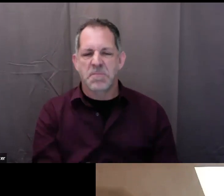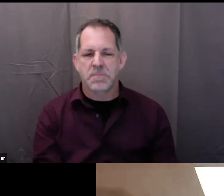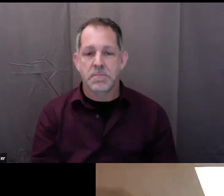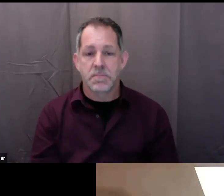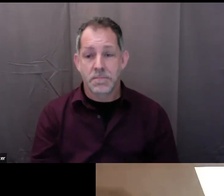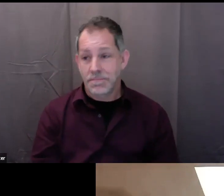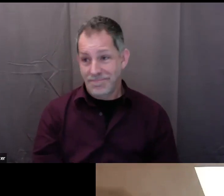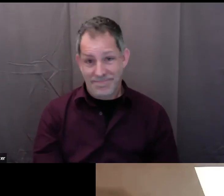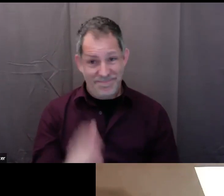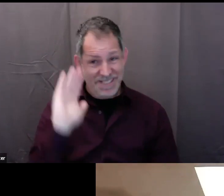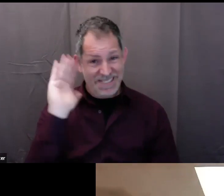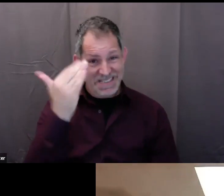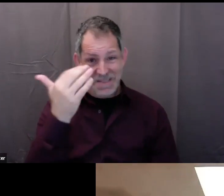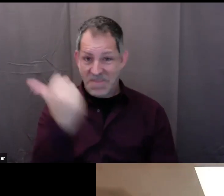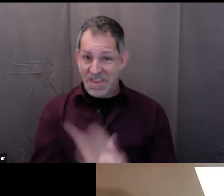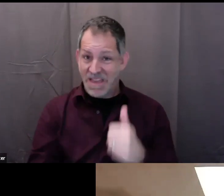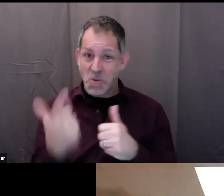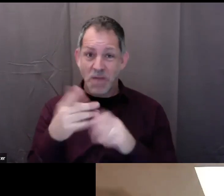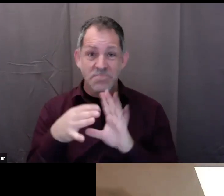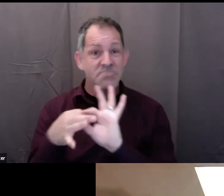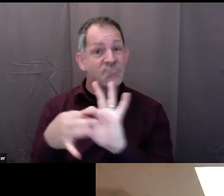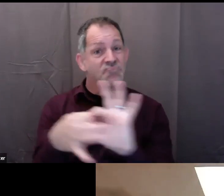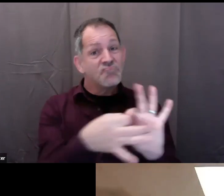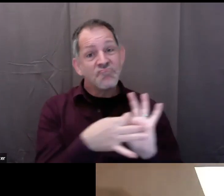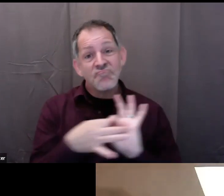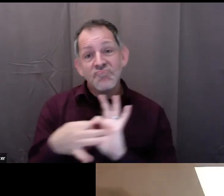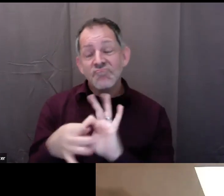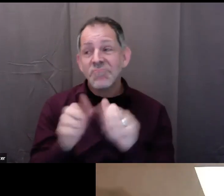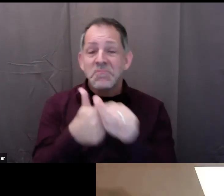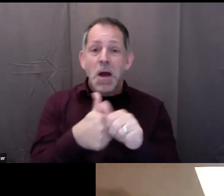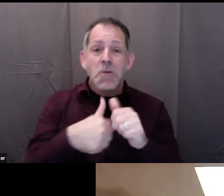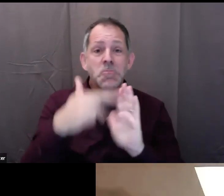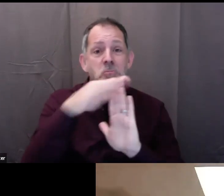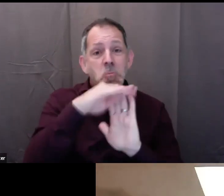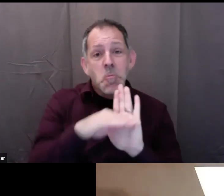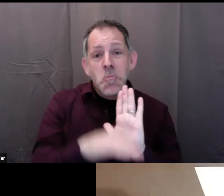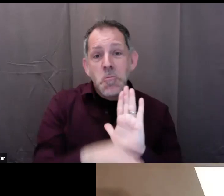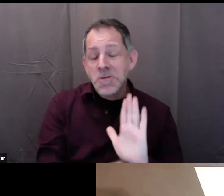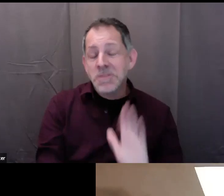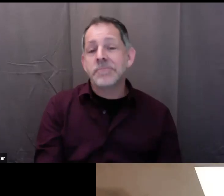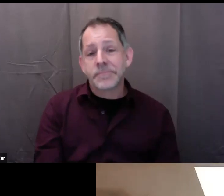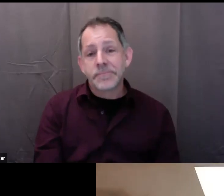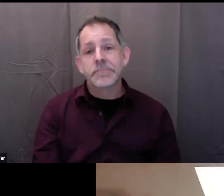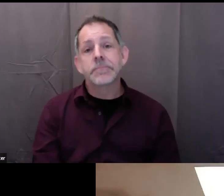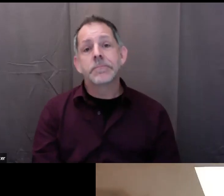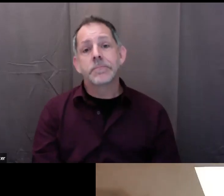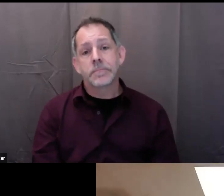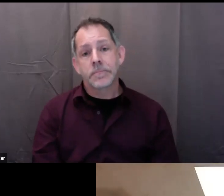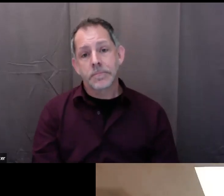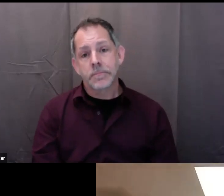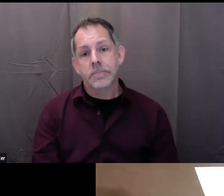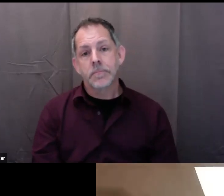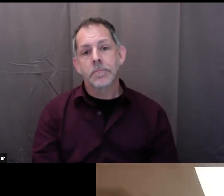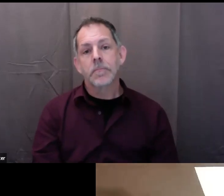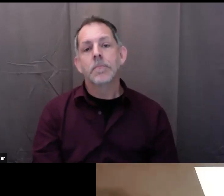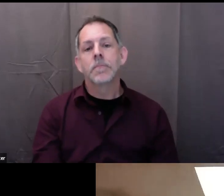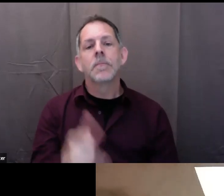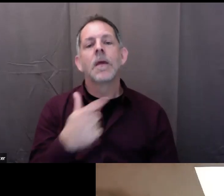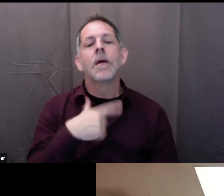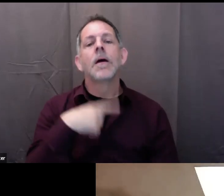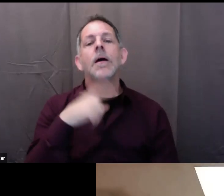measures that are in our hands to prevent transmission to others, limit activity, limit gathering size, wear those face